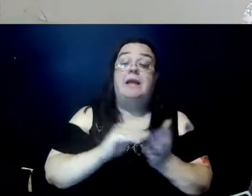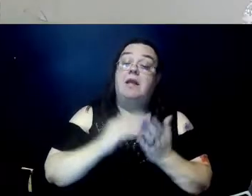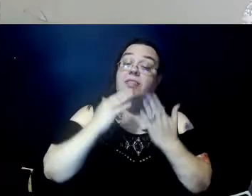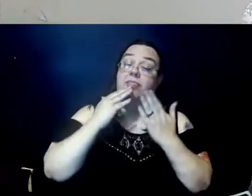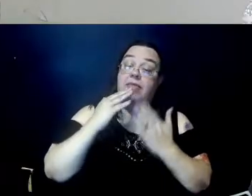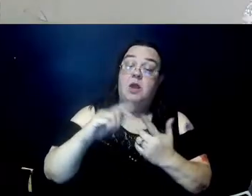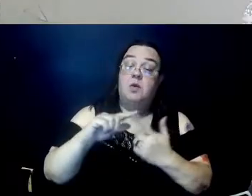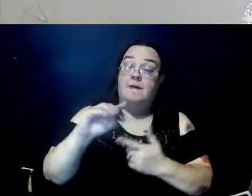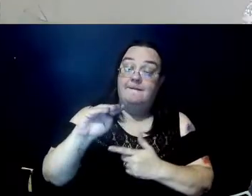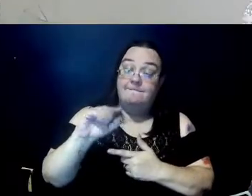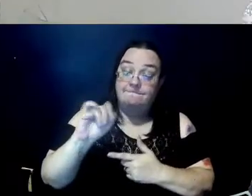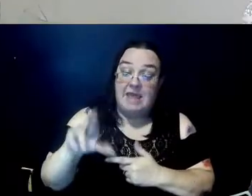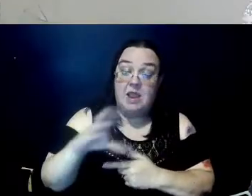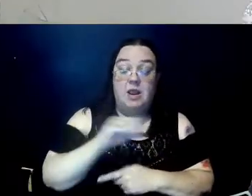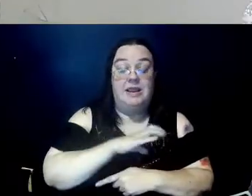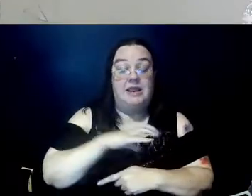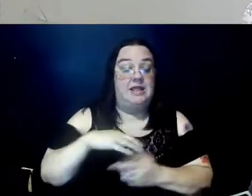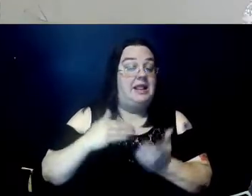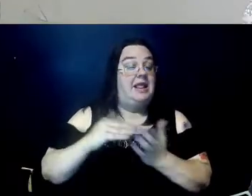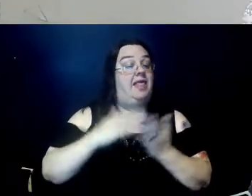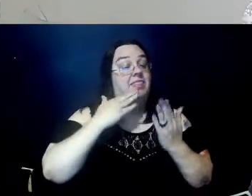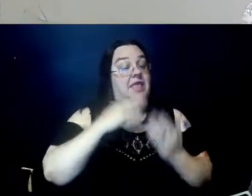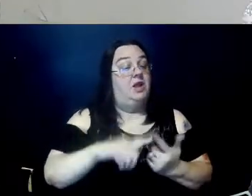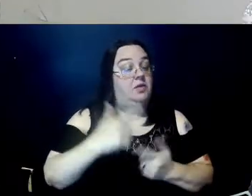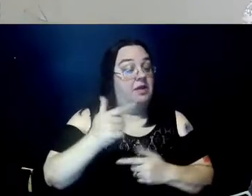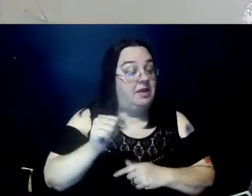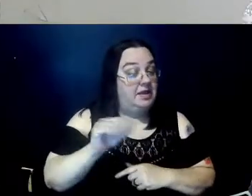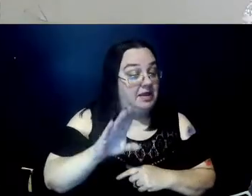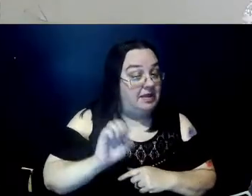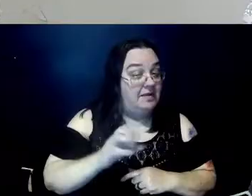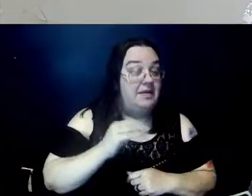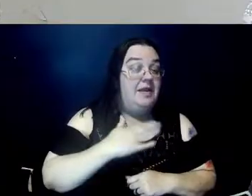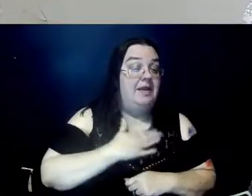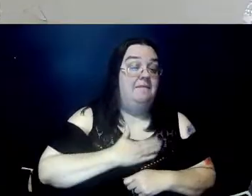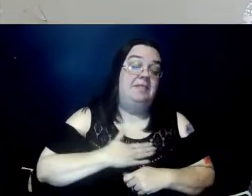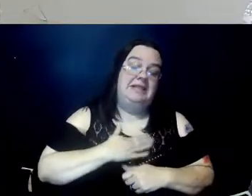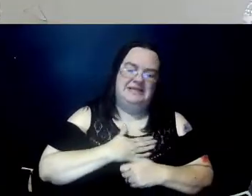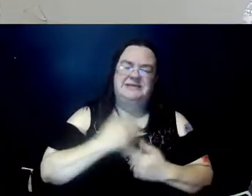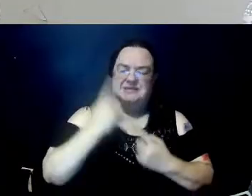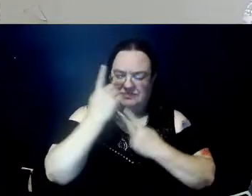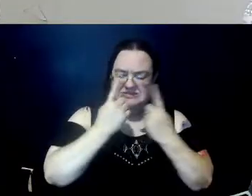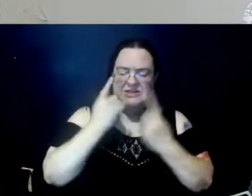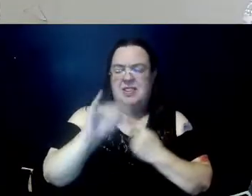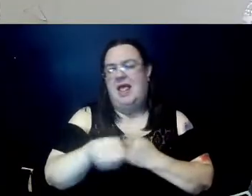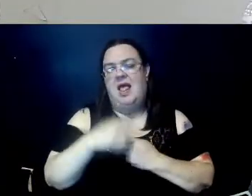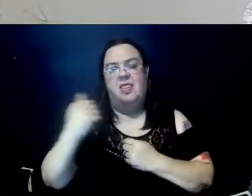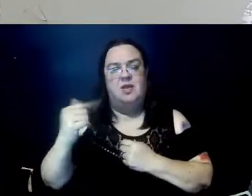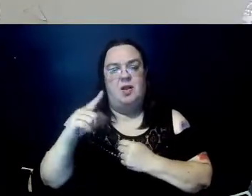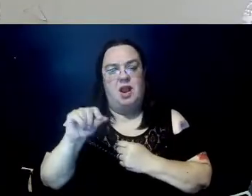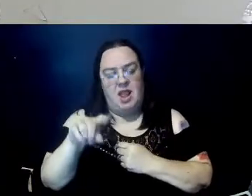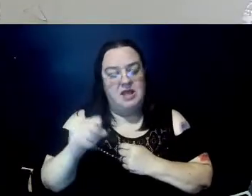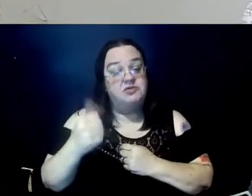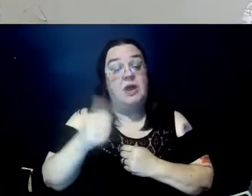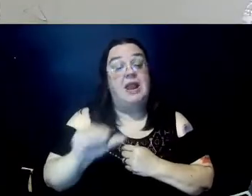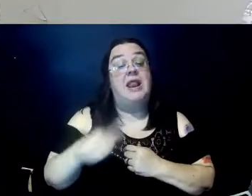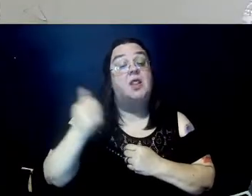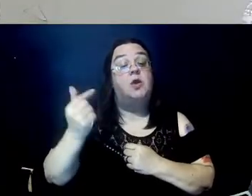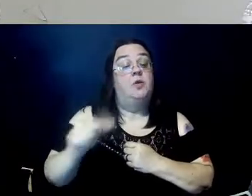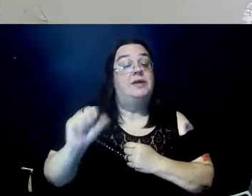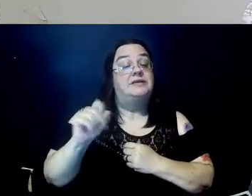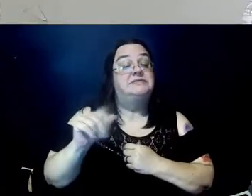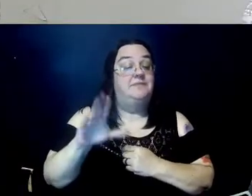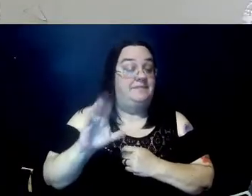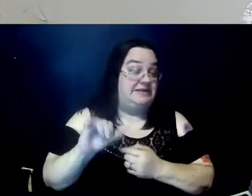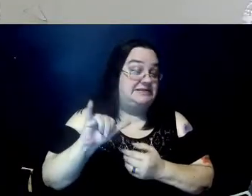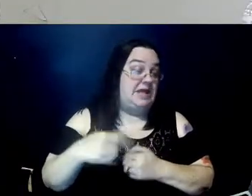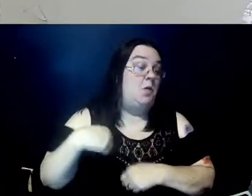and again, thank you to Gabe. And please pursue those other lots and any other green space that we